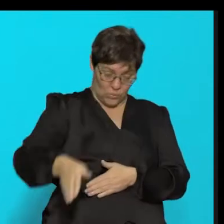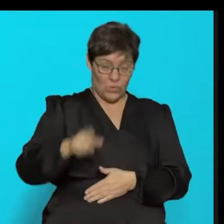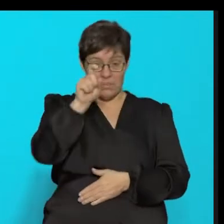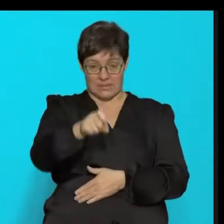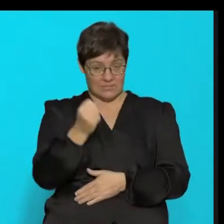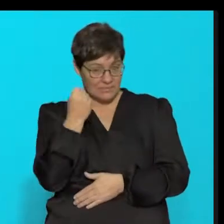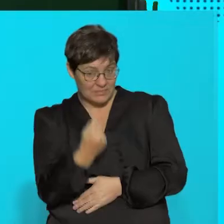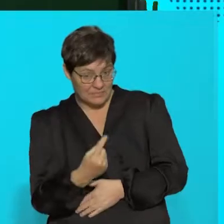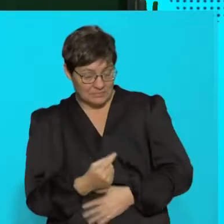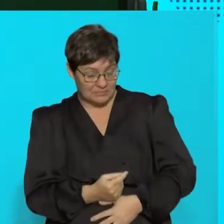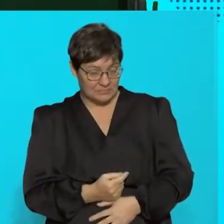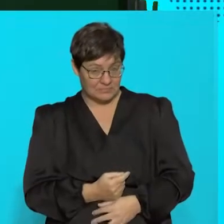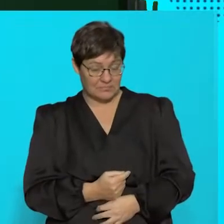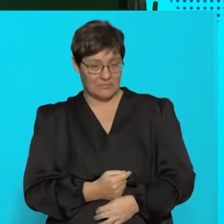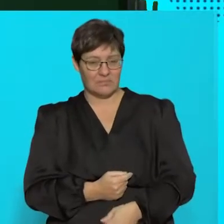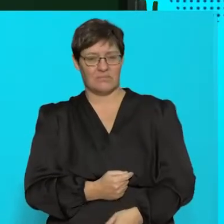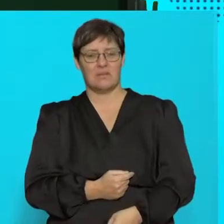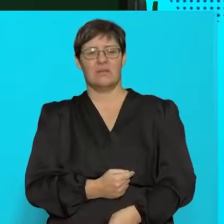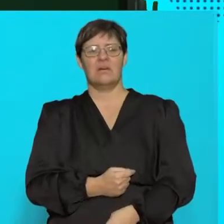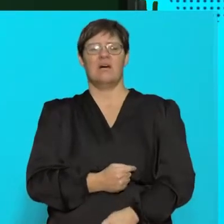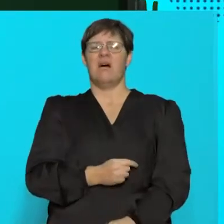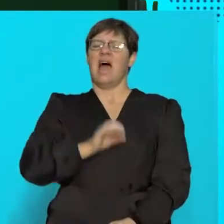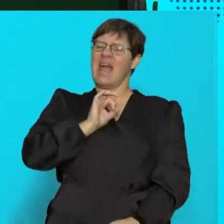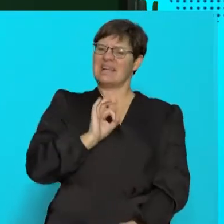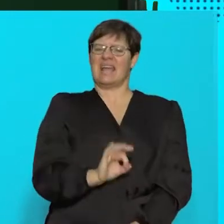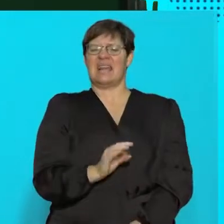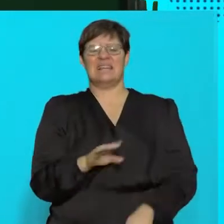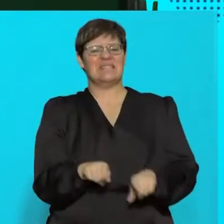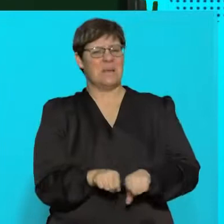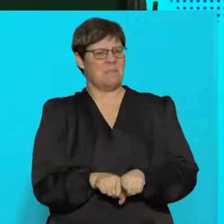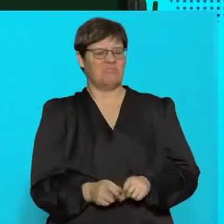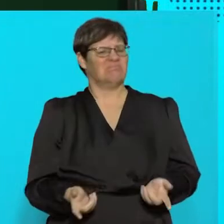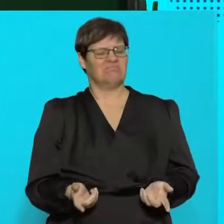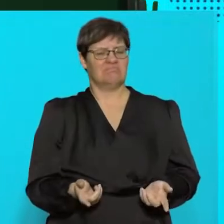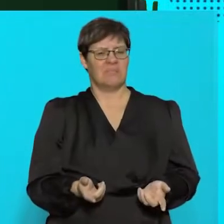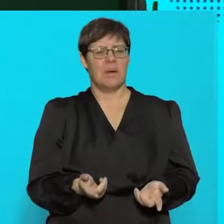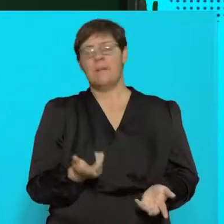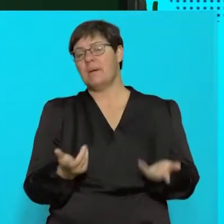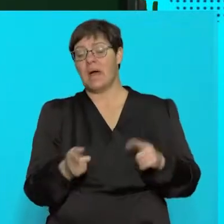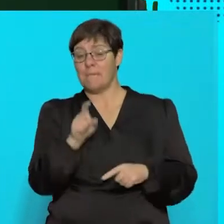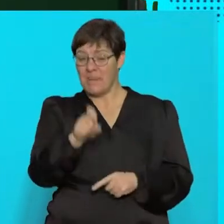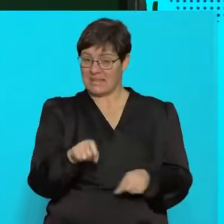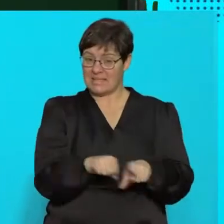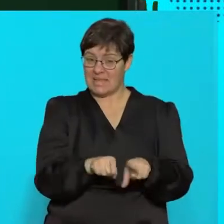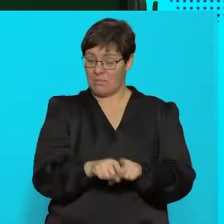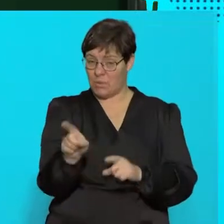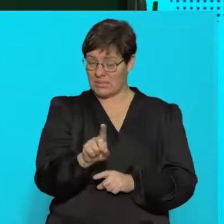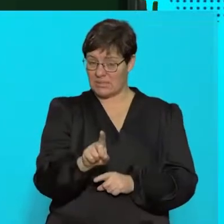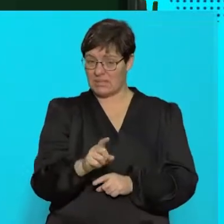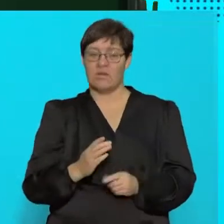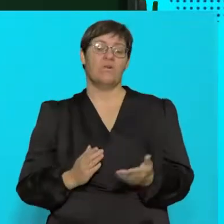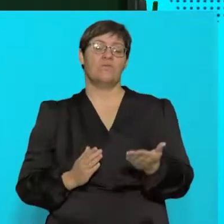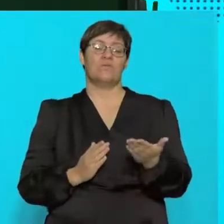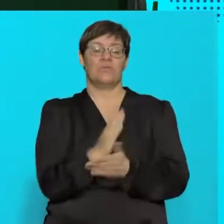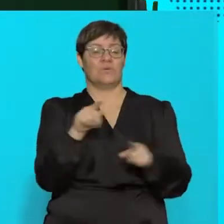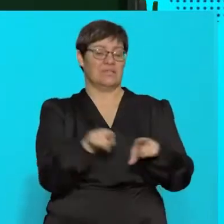together? Are we together? So it might not be exactly the same line of best fit, but what must be the